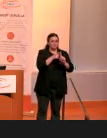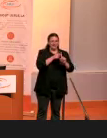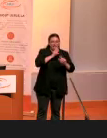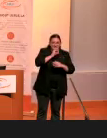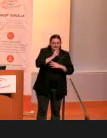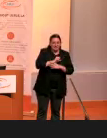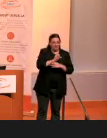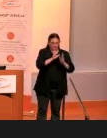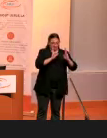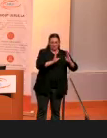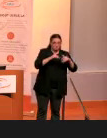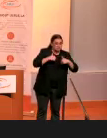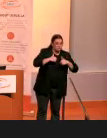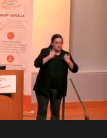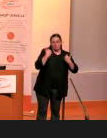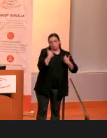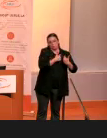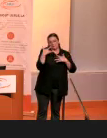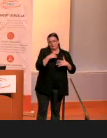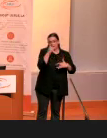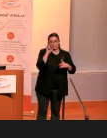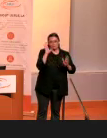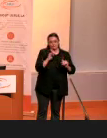much earlier age than we would expect to see.